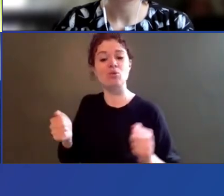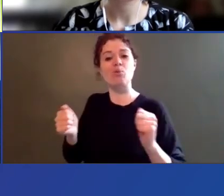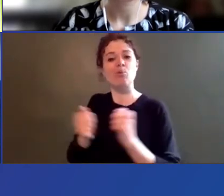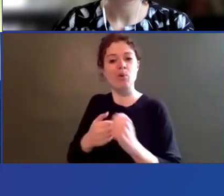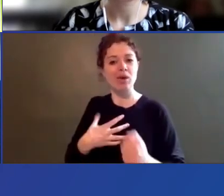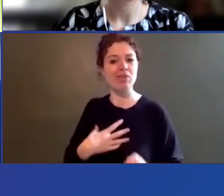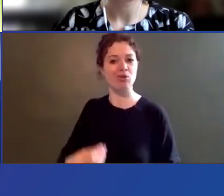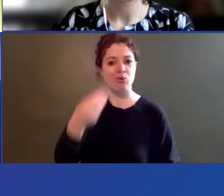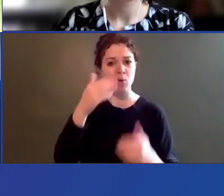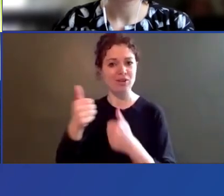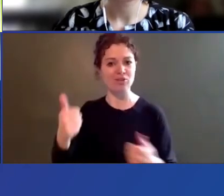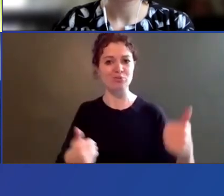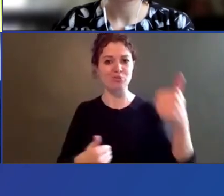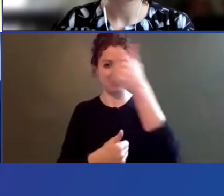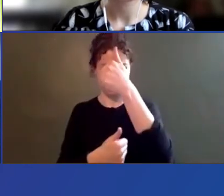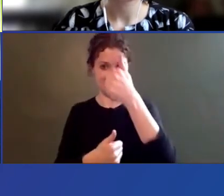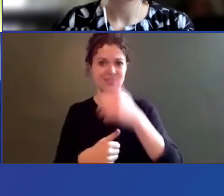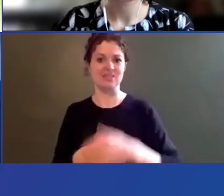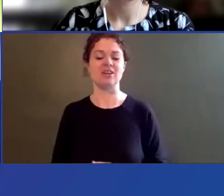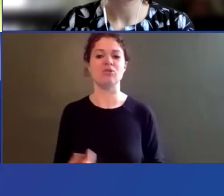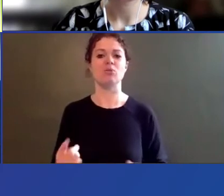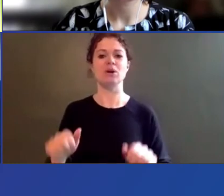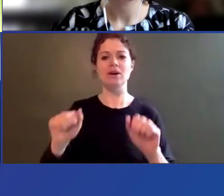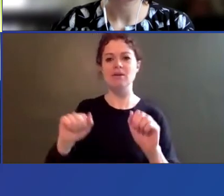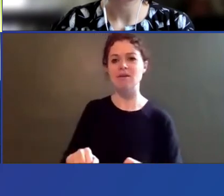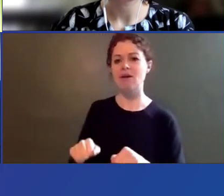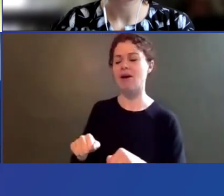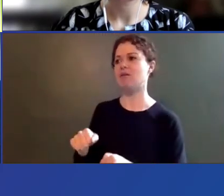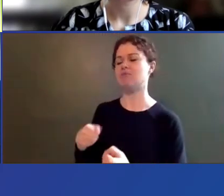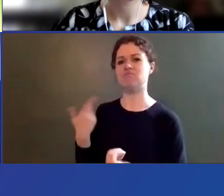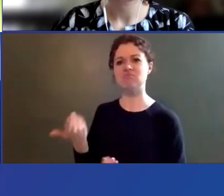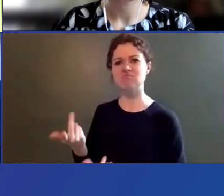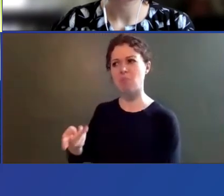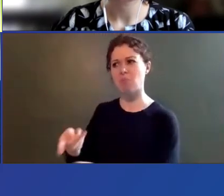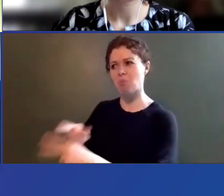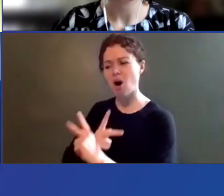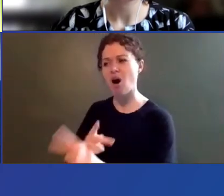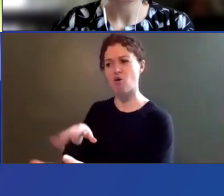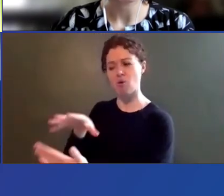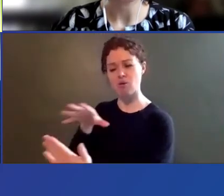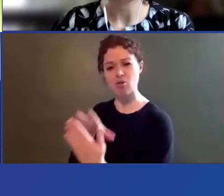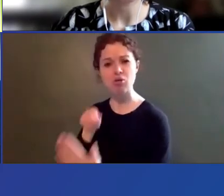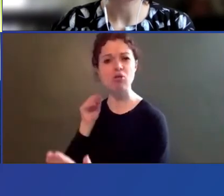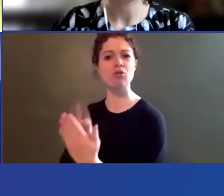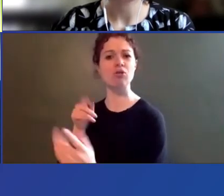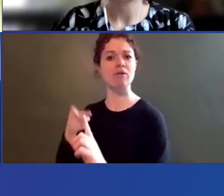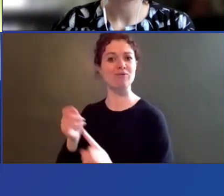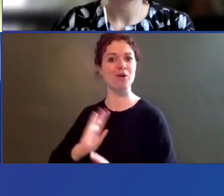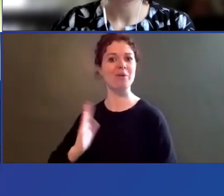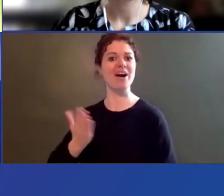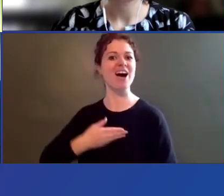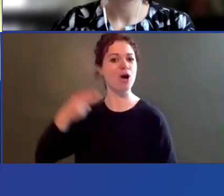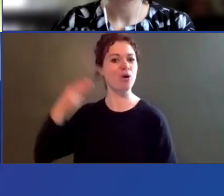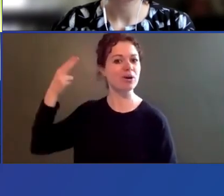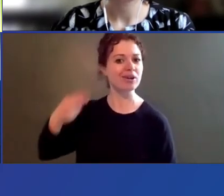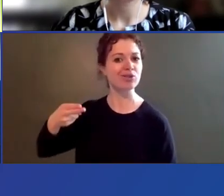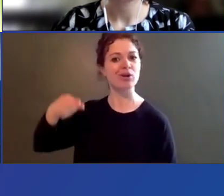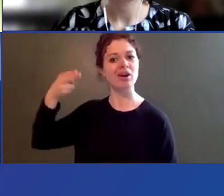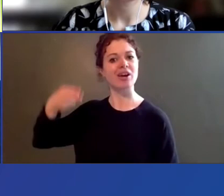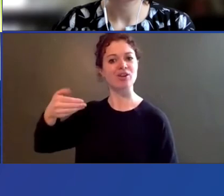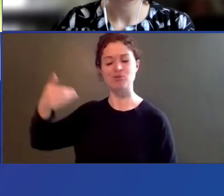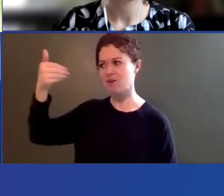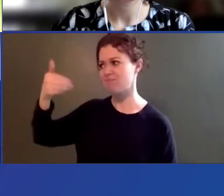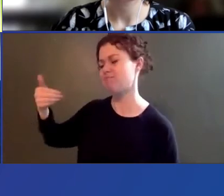there are plenty of lessons that we can draw if we apply the lessons of history appropriately. And I think just finding those common themes